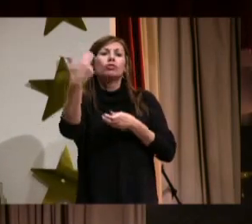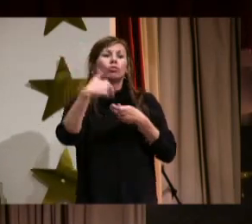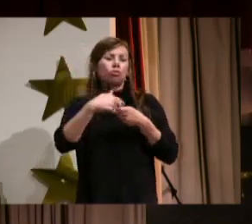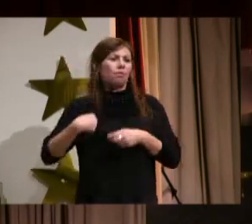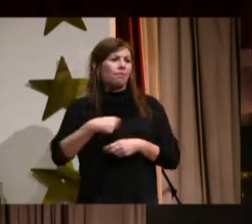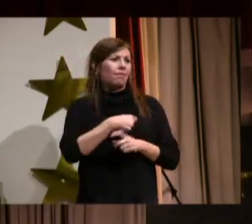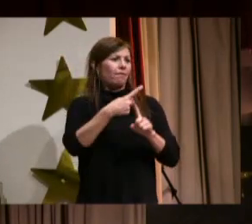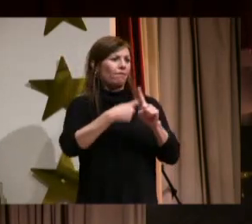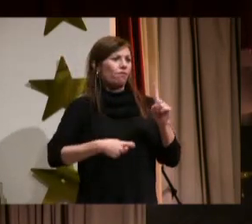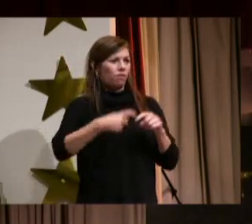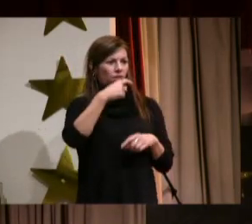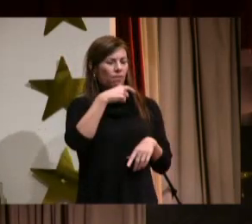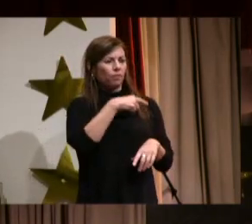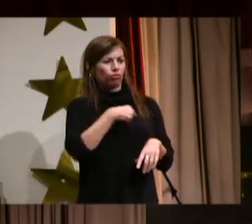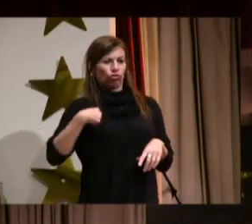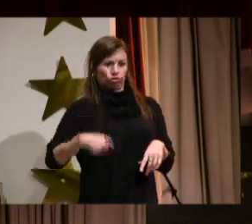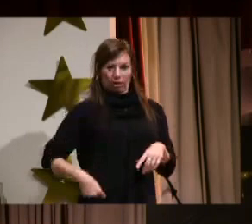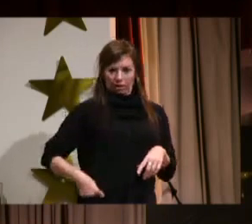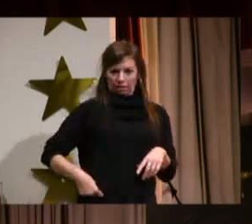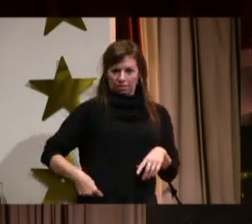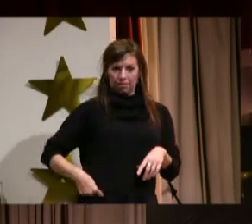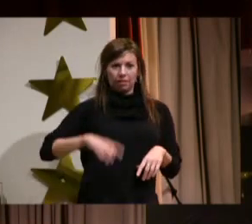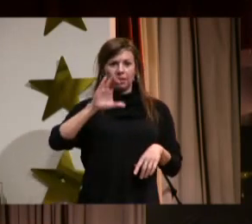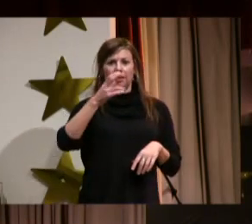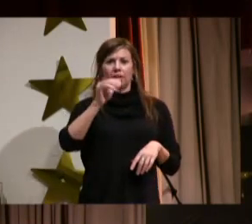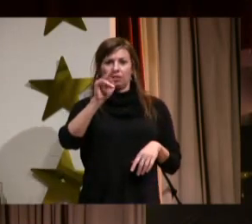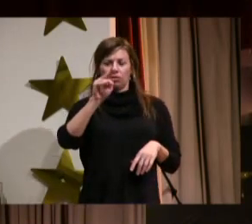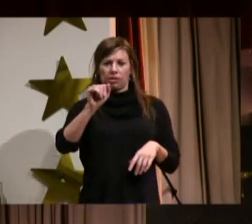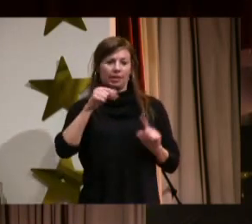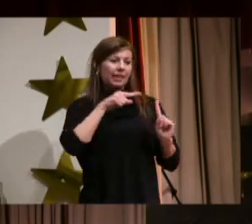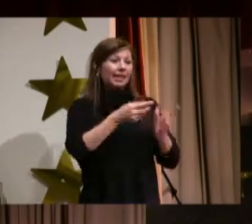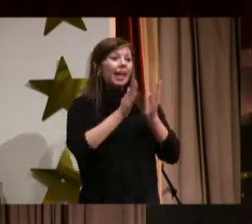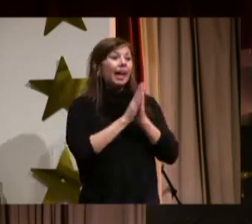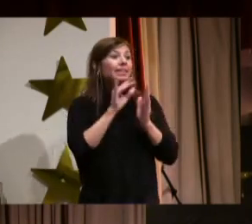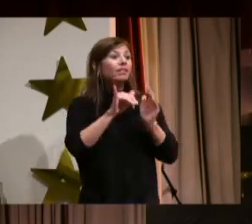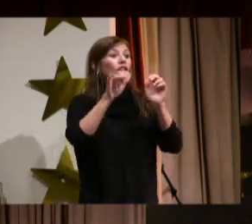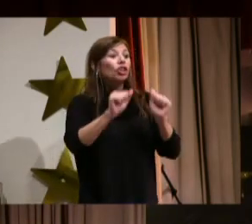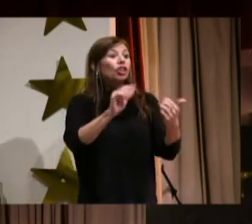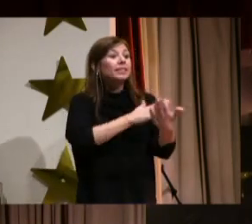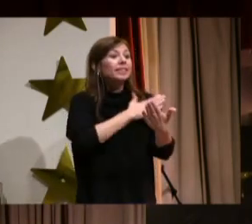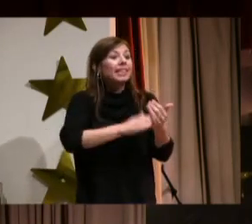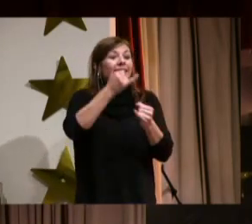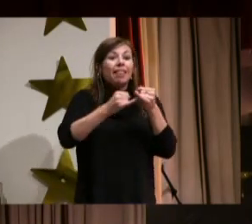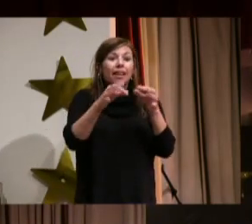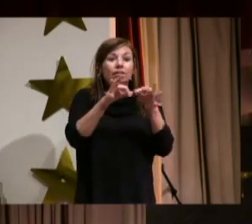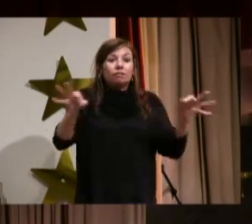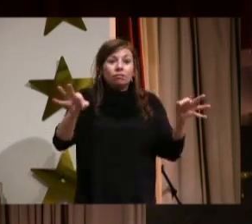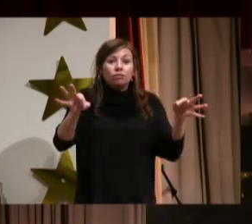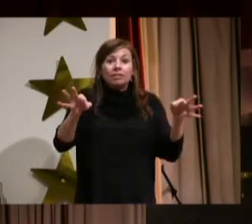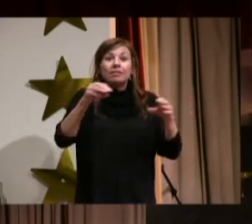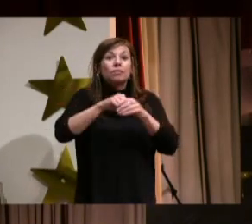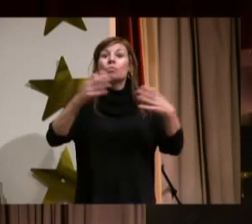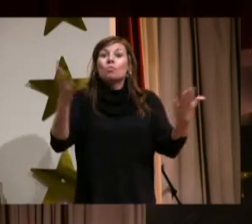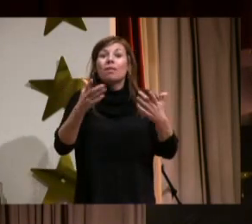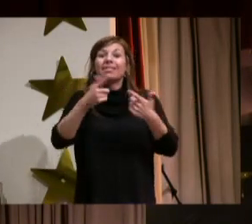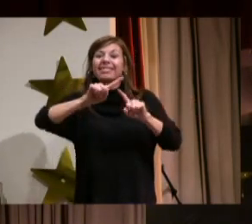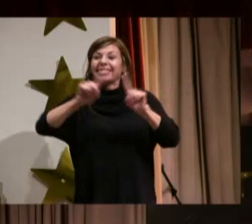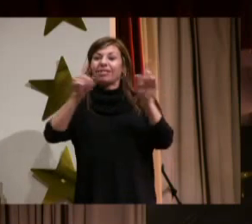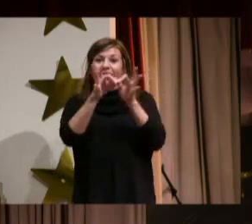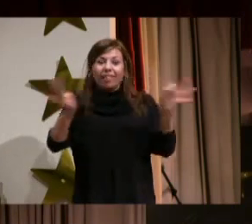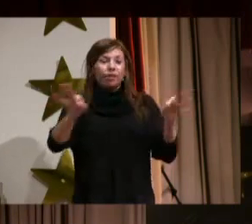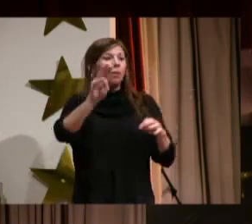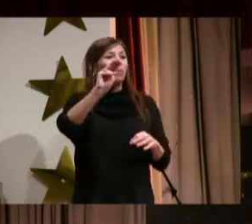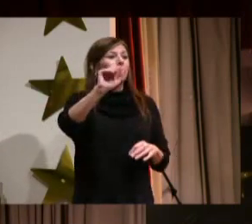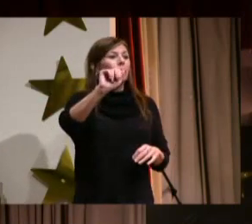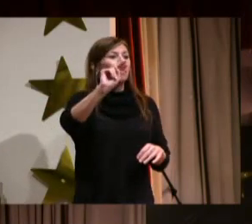from China. He has asked me if he could sing the last verse in Mandarin, and he's done a beautiful job translating